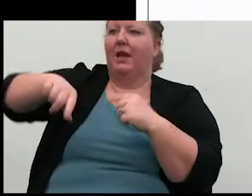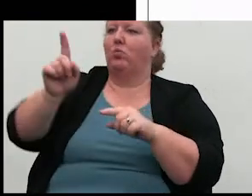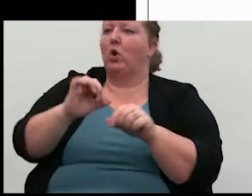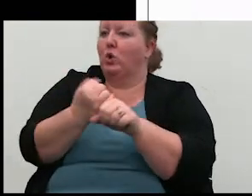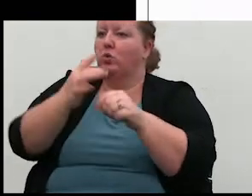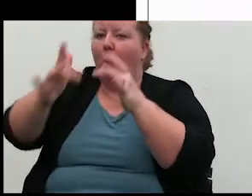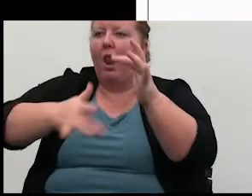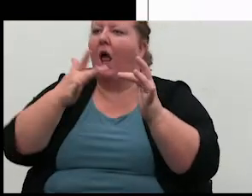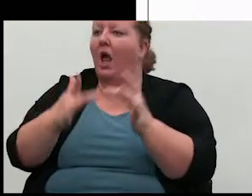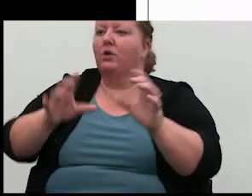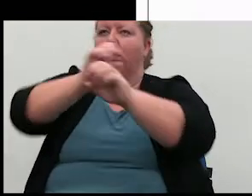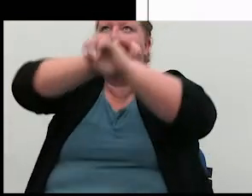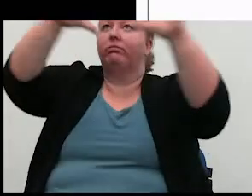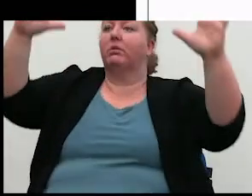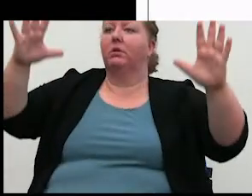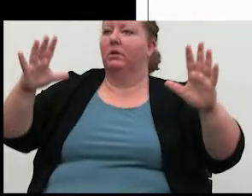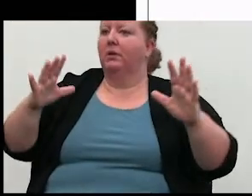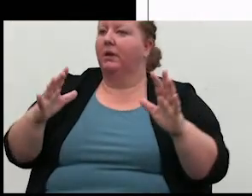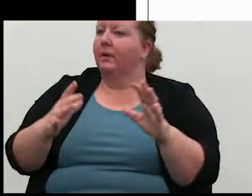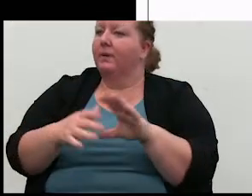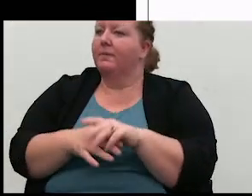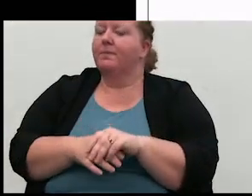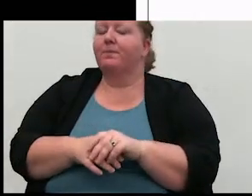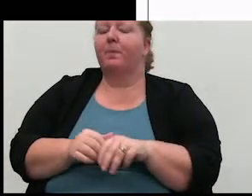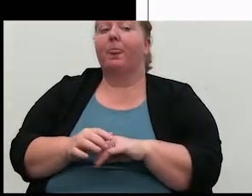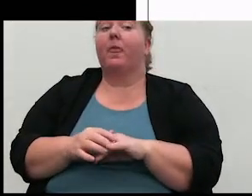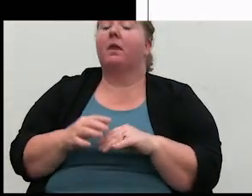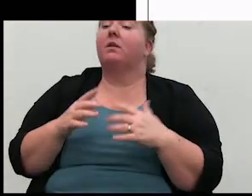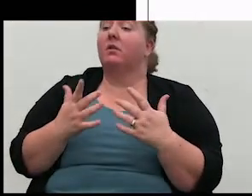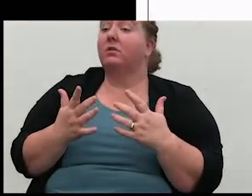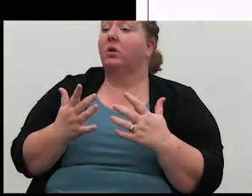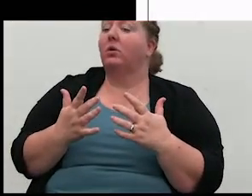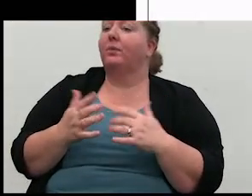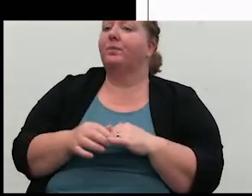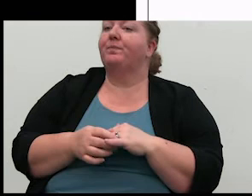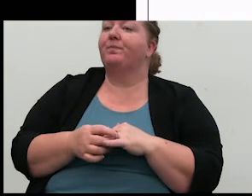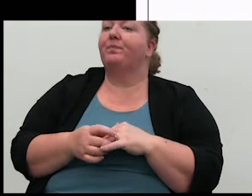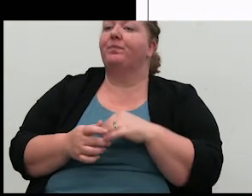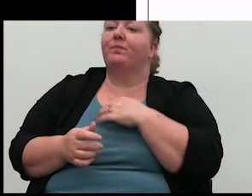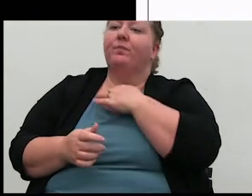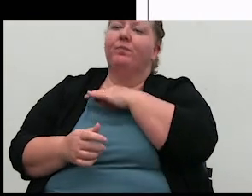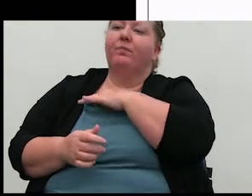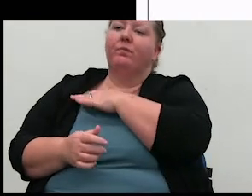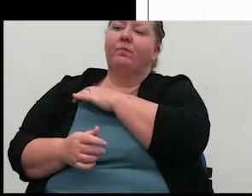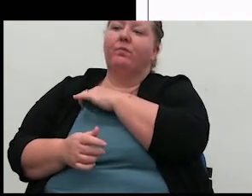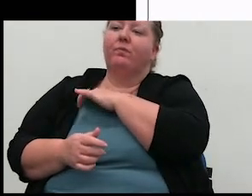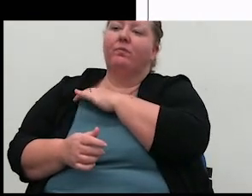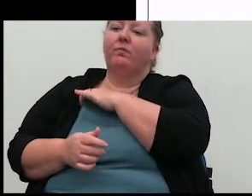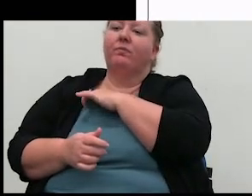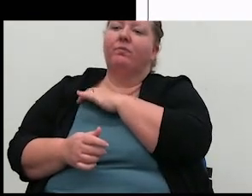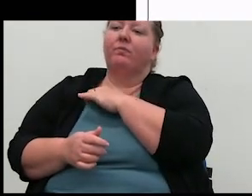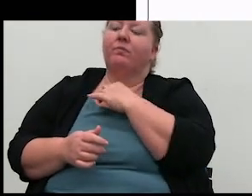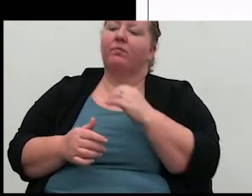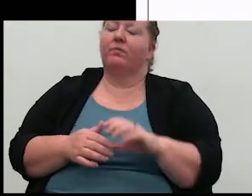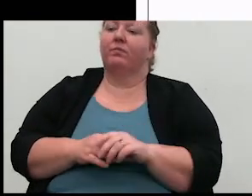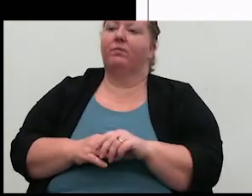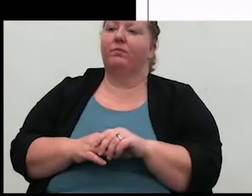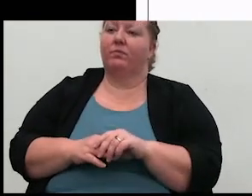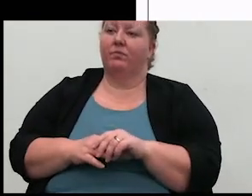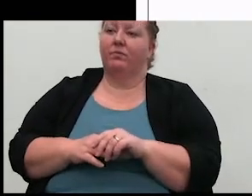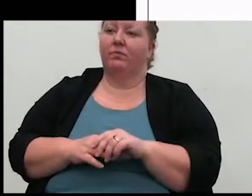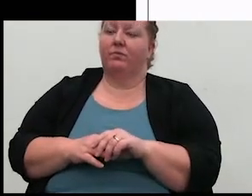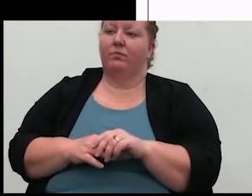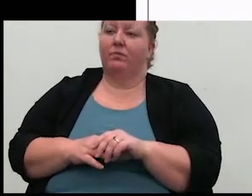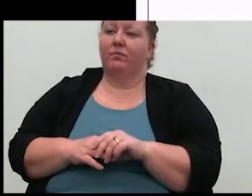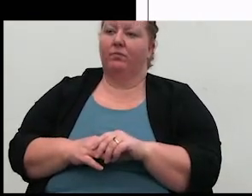When they talk about voter targeting and deciding what your priority audience is, this is basically what Daniel Scarlett is talking about. There's